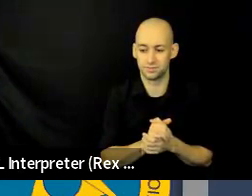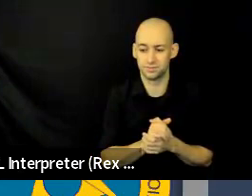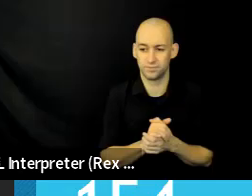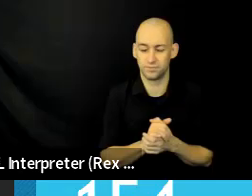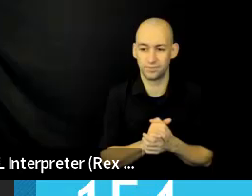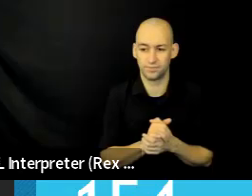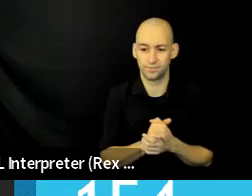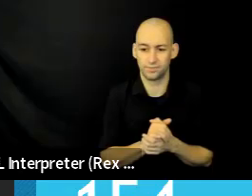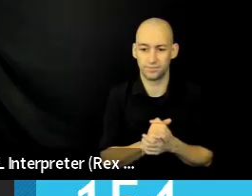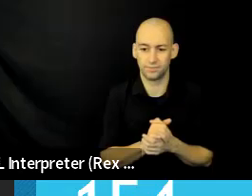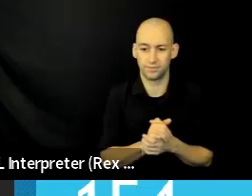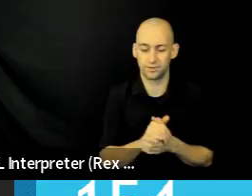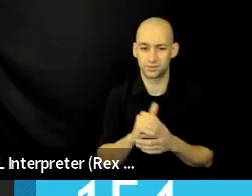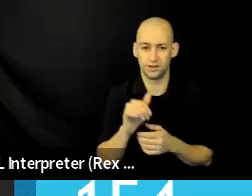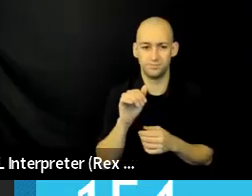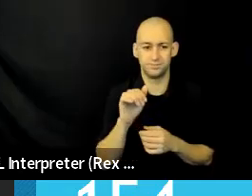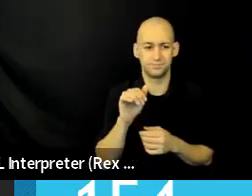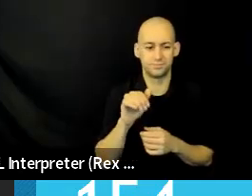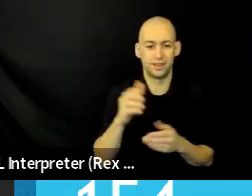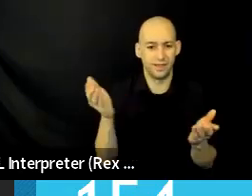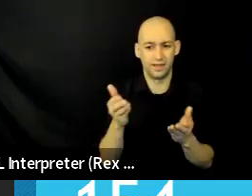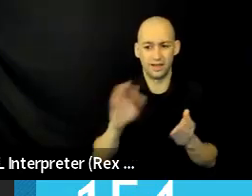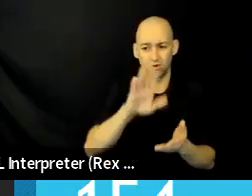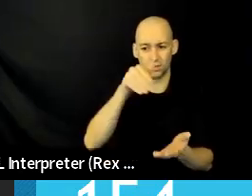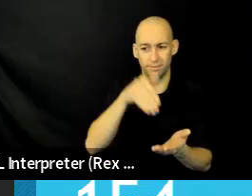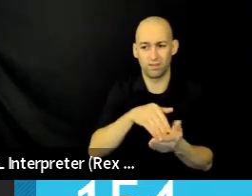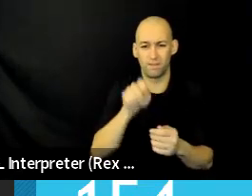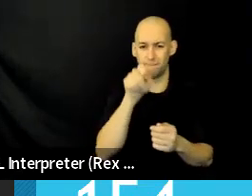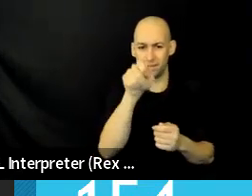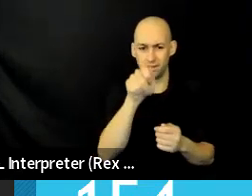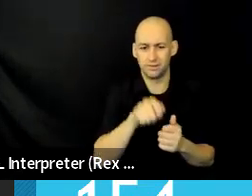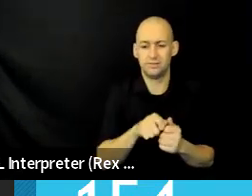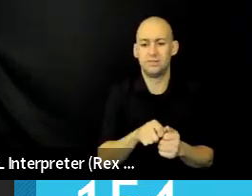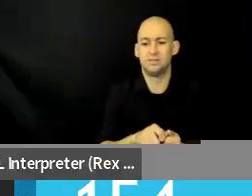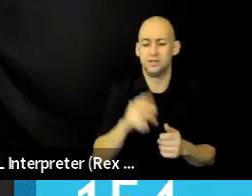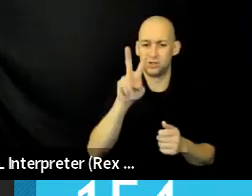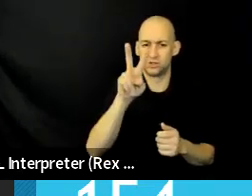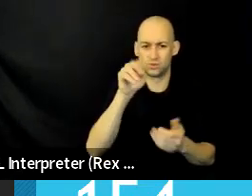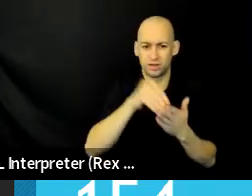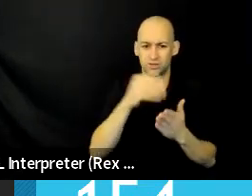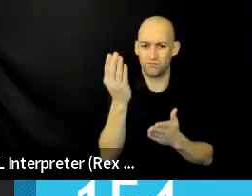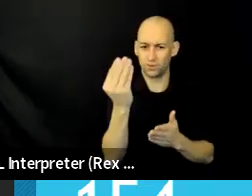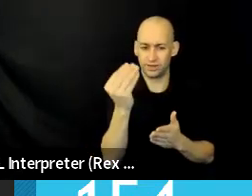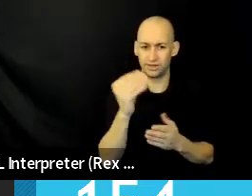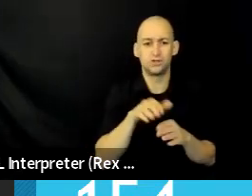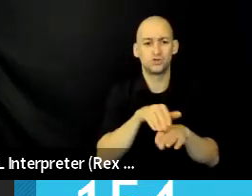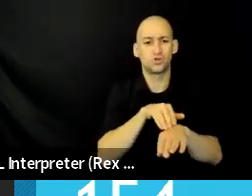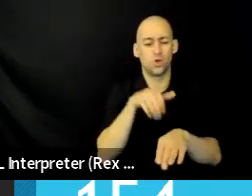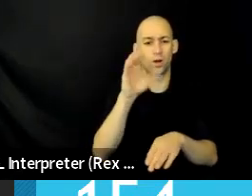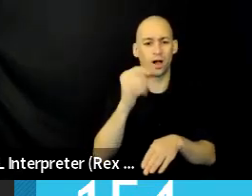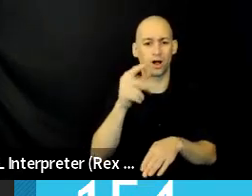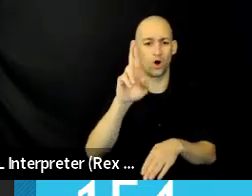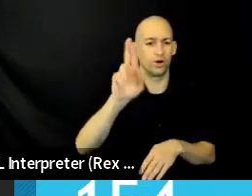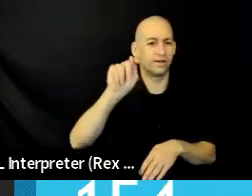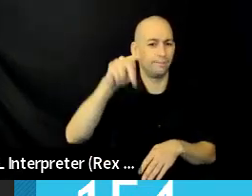There we go. Here in the middle bullet, this is the 2014 SlowCog